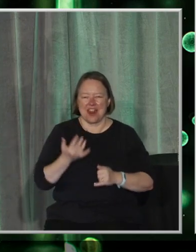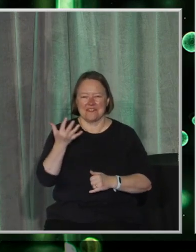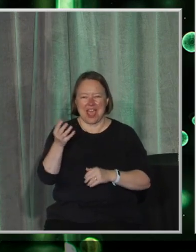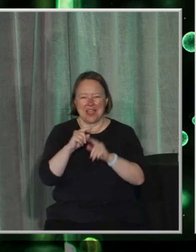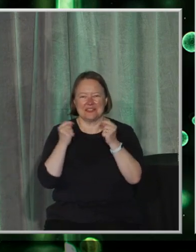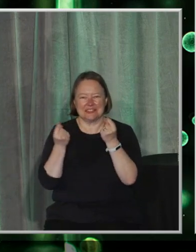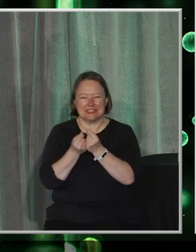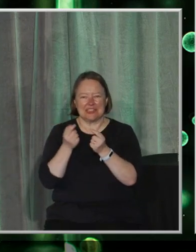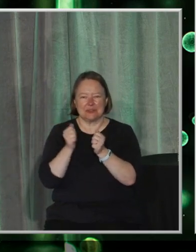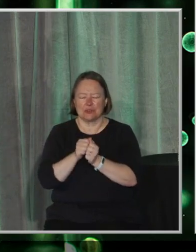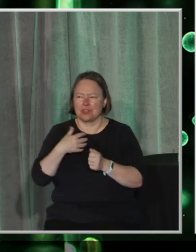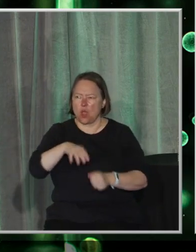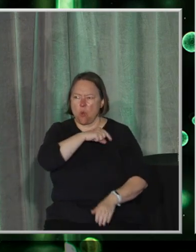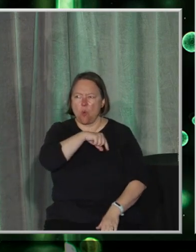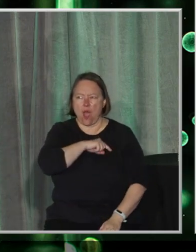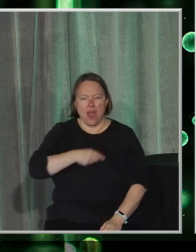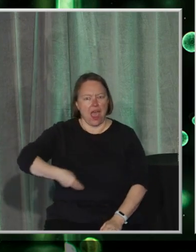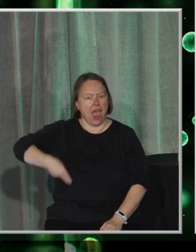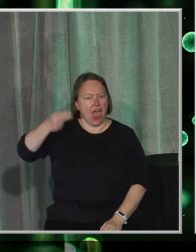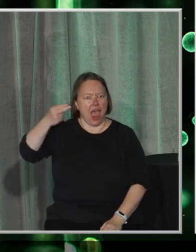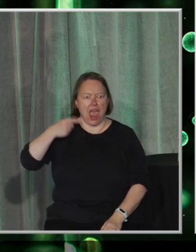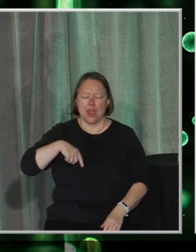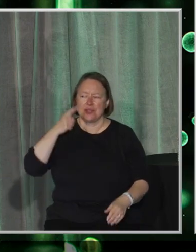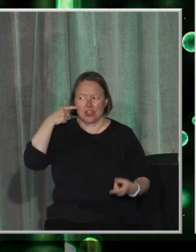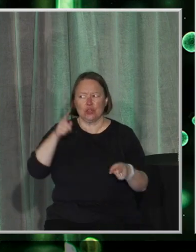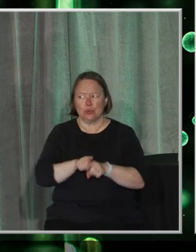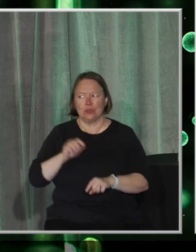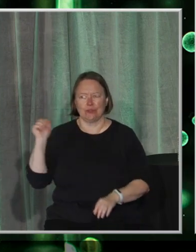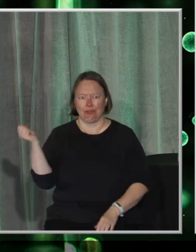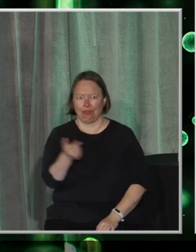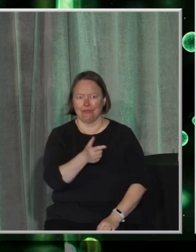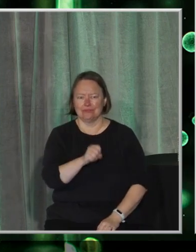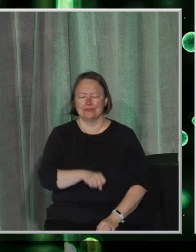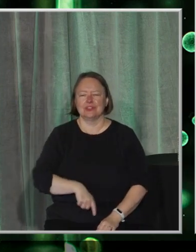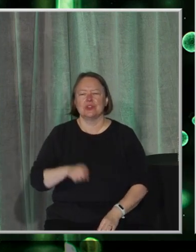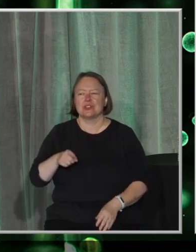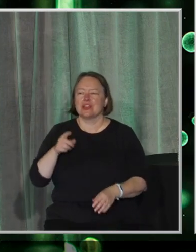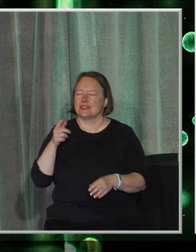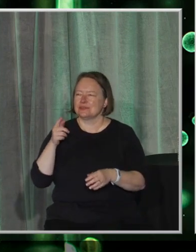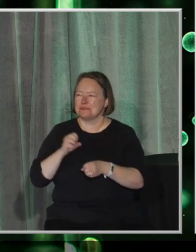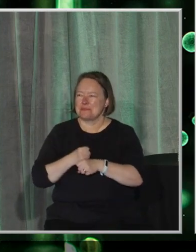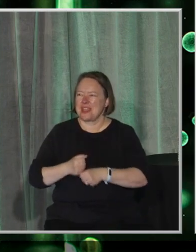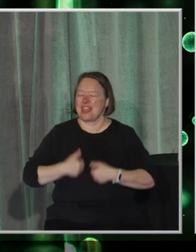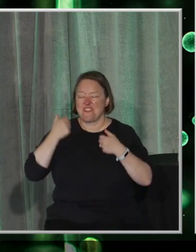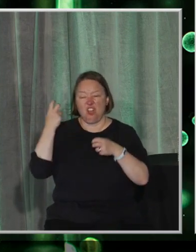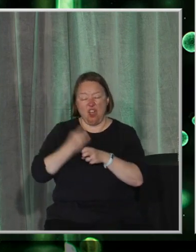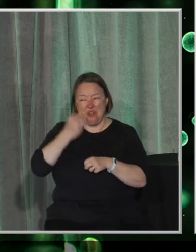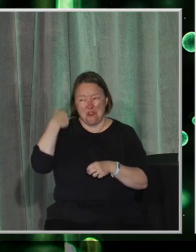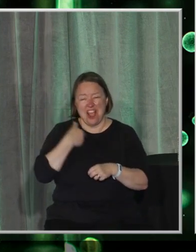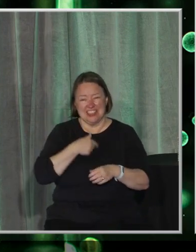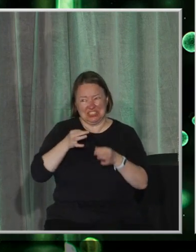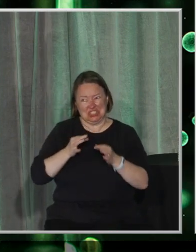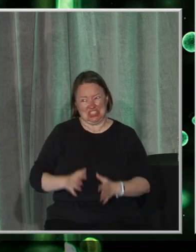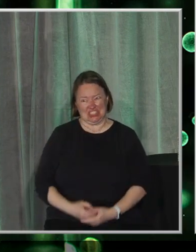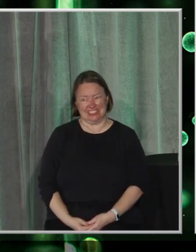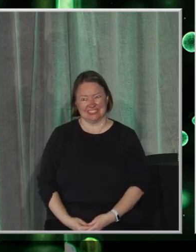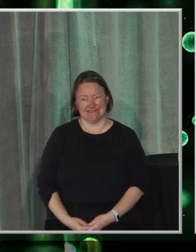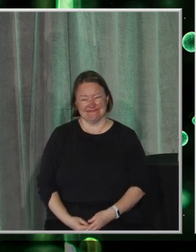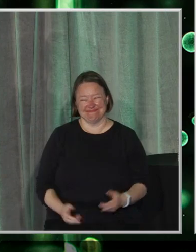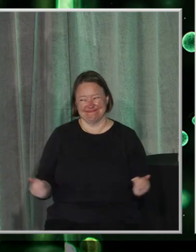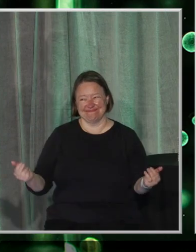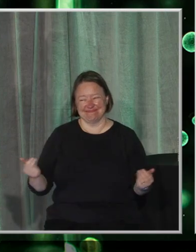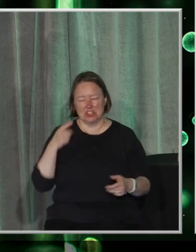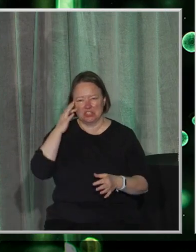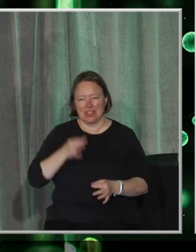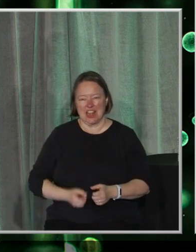quality was extremely high, I think we can all agree, which made life very difficult for us poor judges to decide on